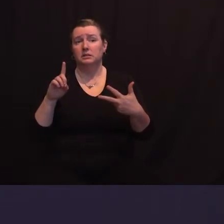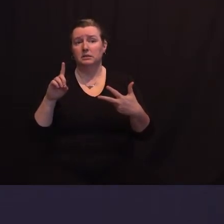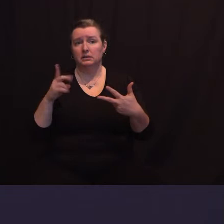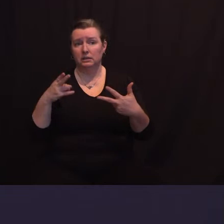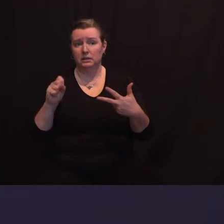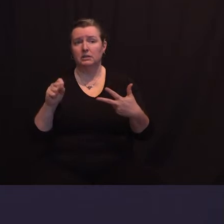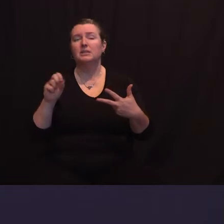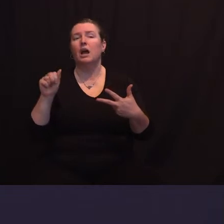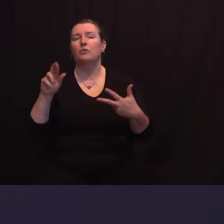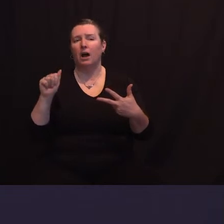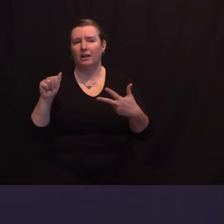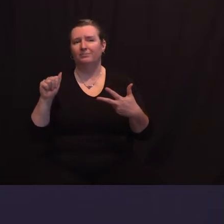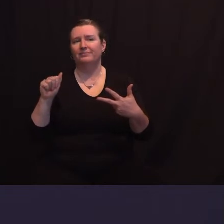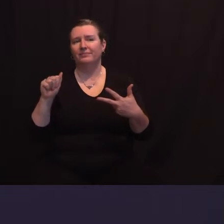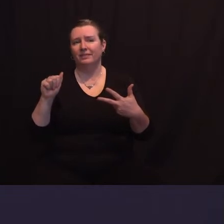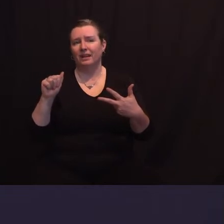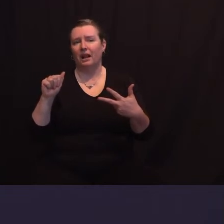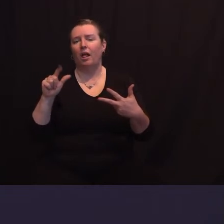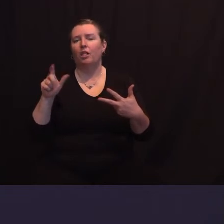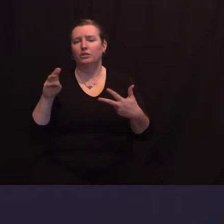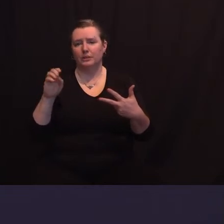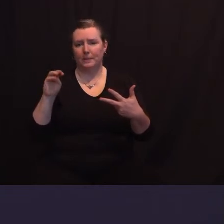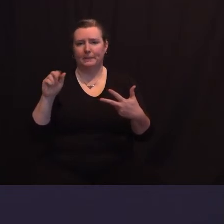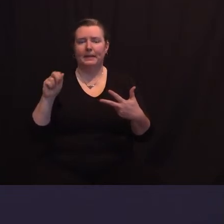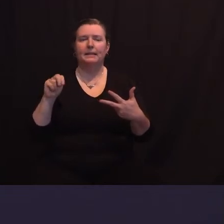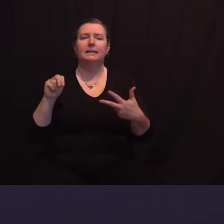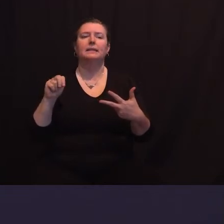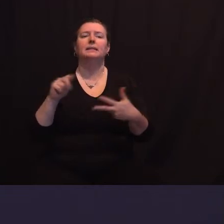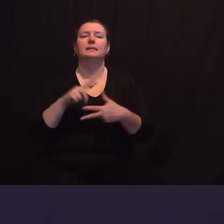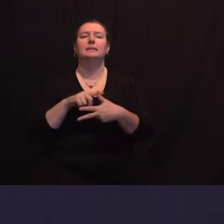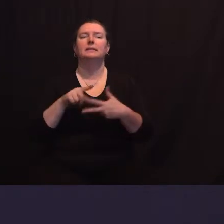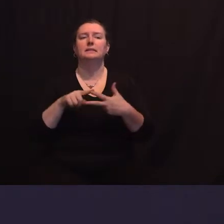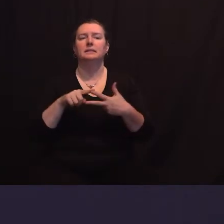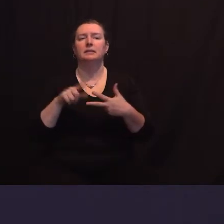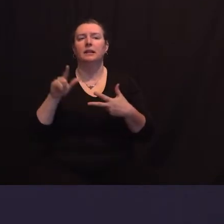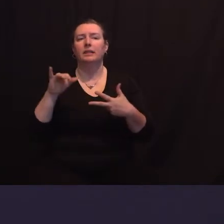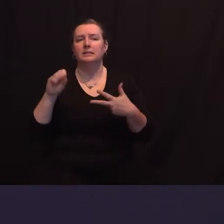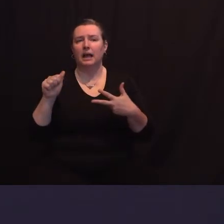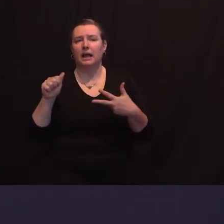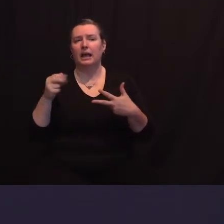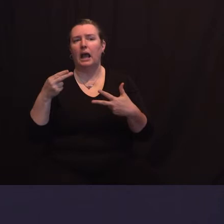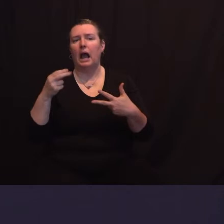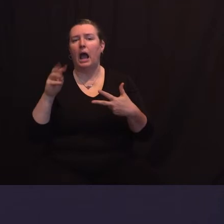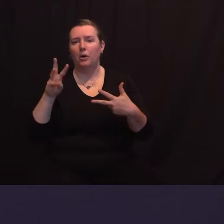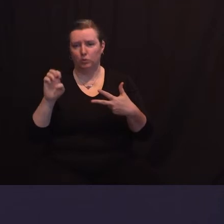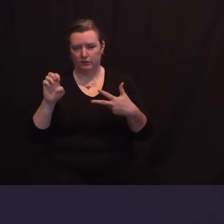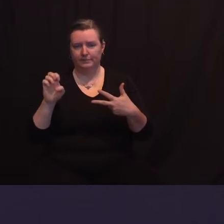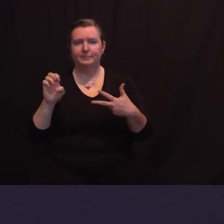Colonel Acting Adjutant General Lisa Howe at DMAVA. And, you know,